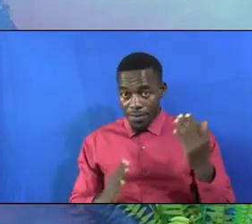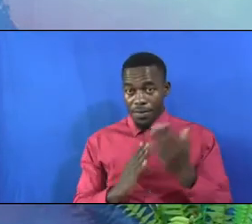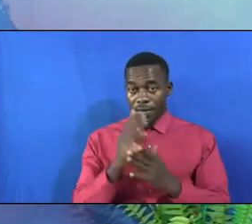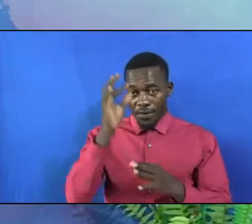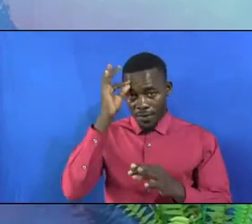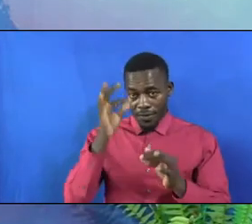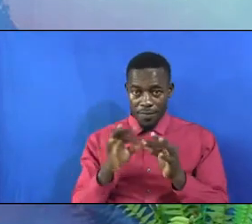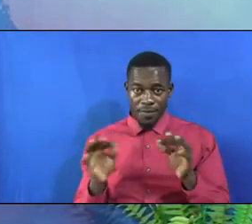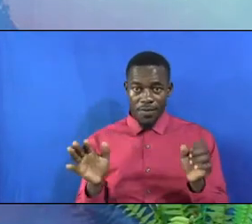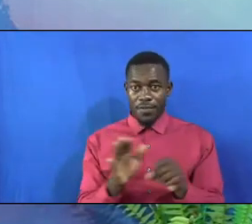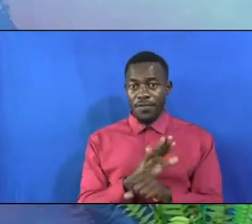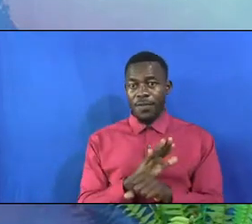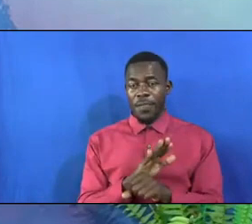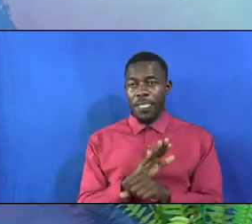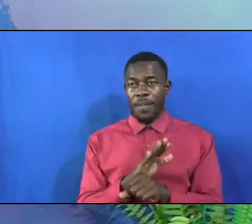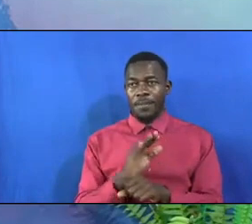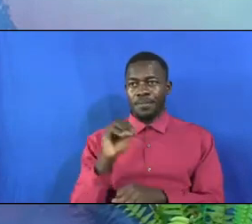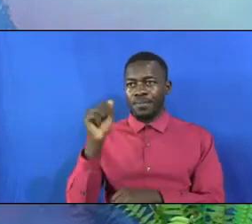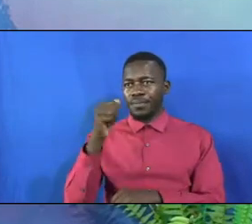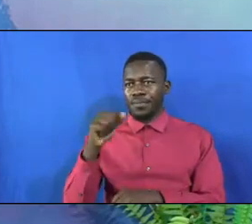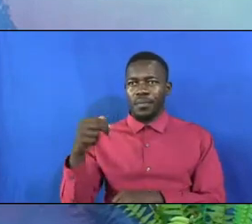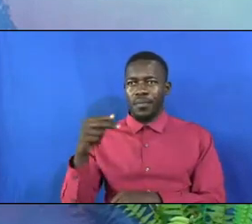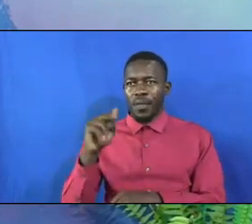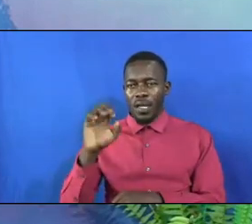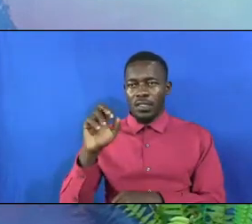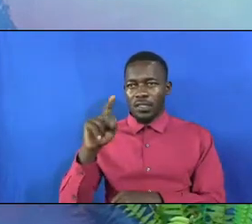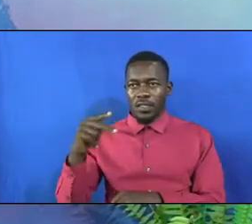faithfulness. Shifra and Pua